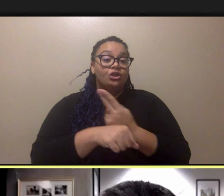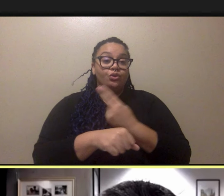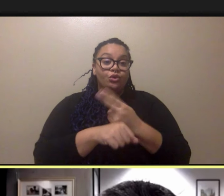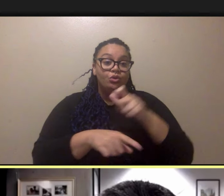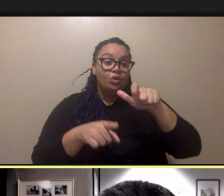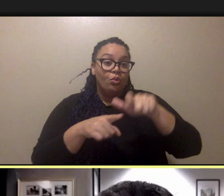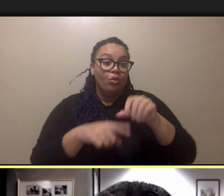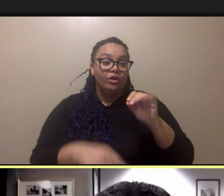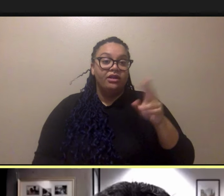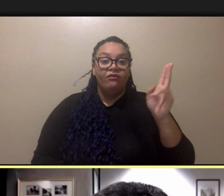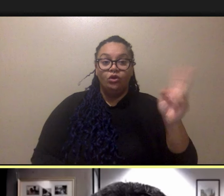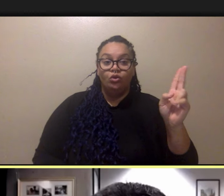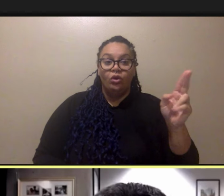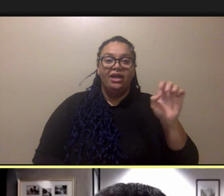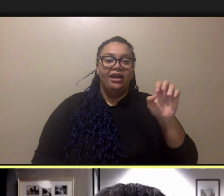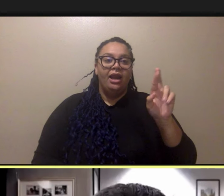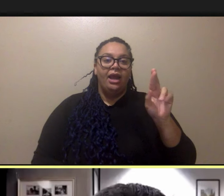historian Eric Williams,